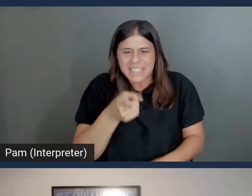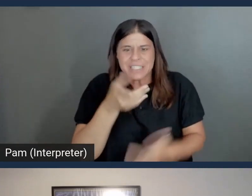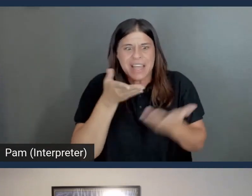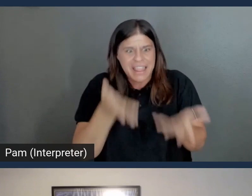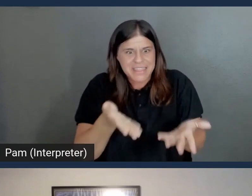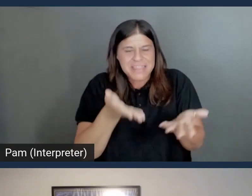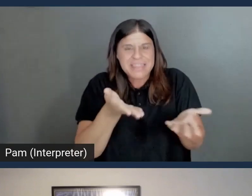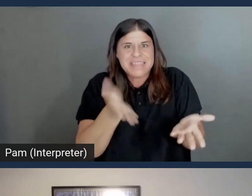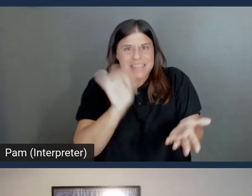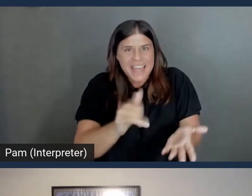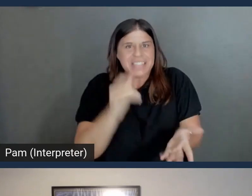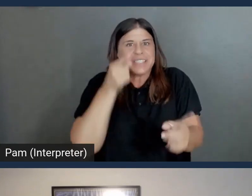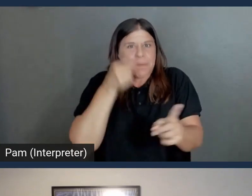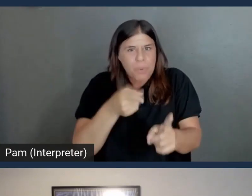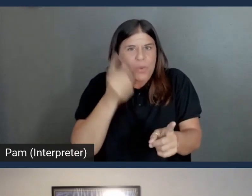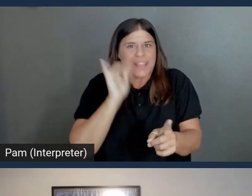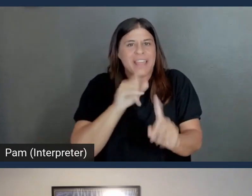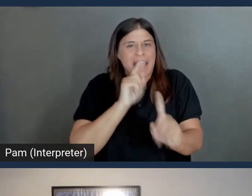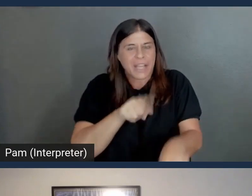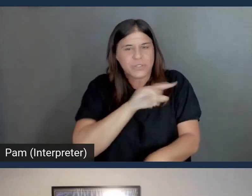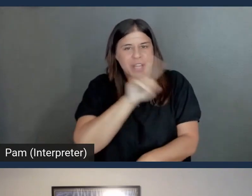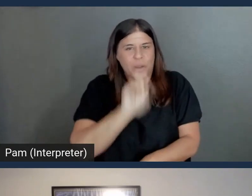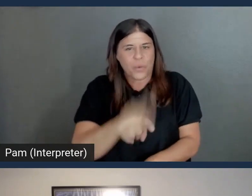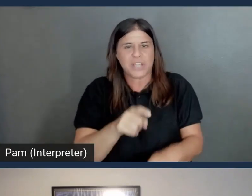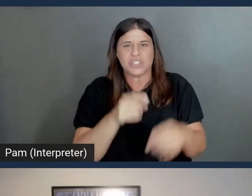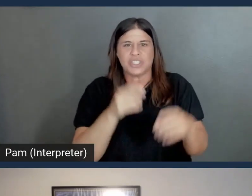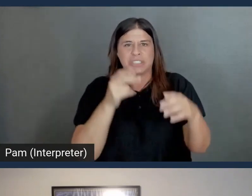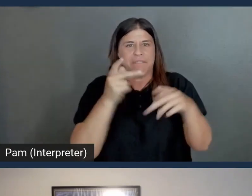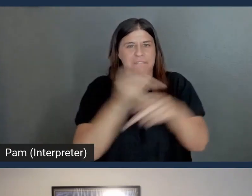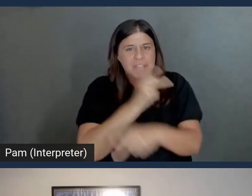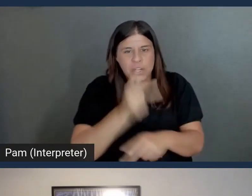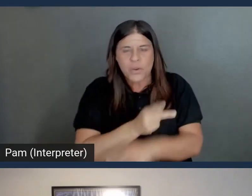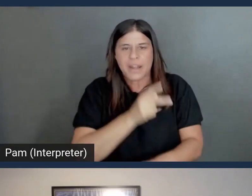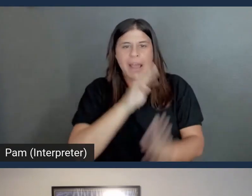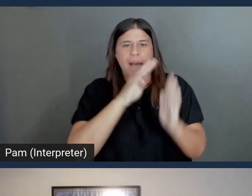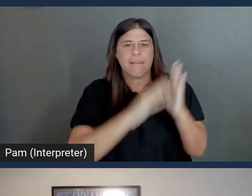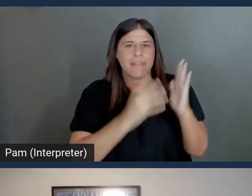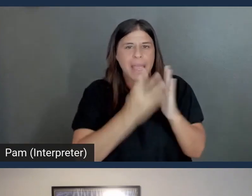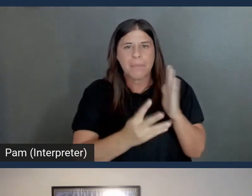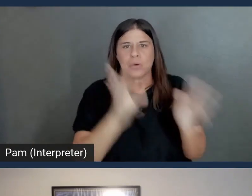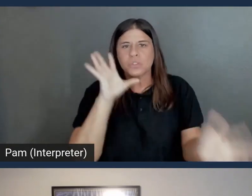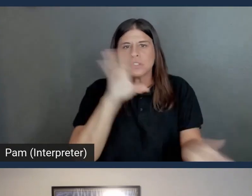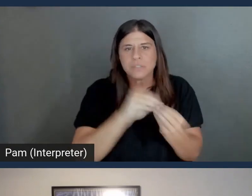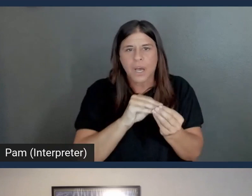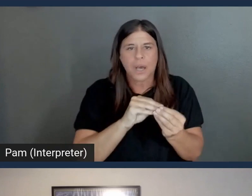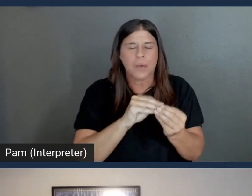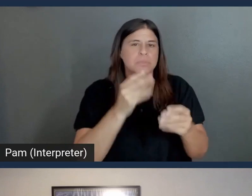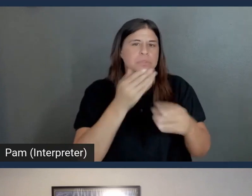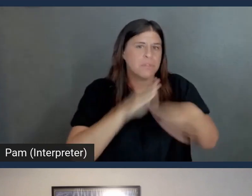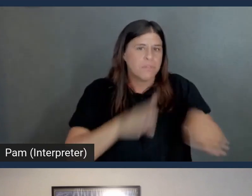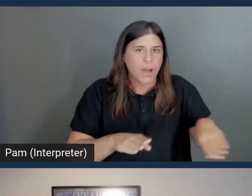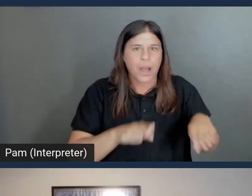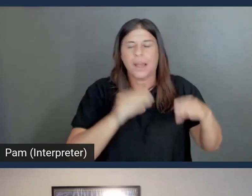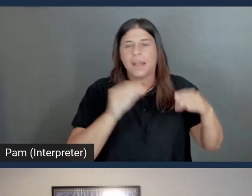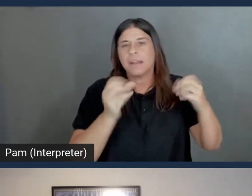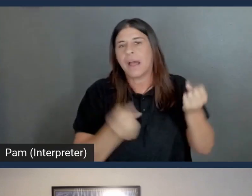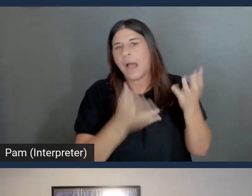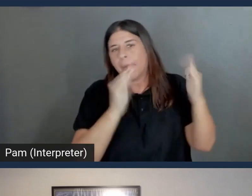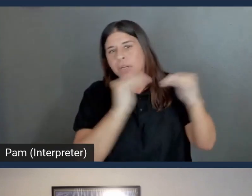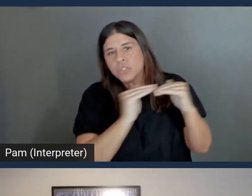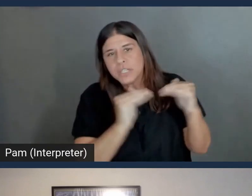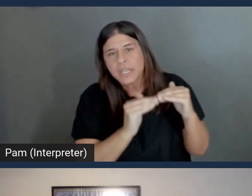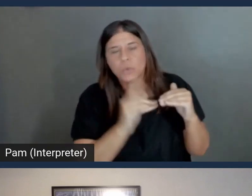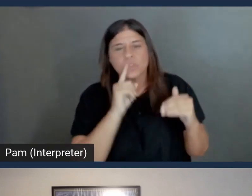They're really good at answering these sorts of questions and slicing, dicing, tables or multiple, joins across several tables in a nice